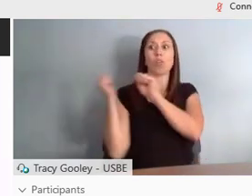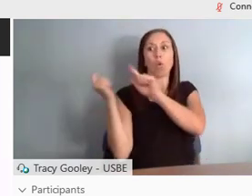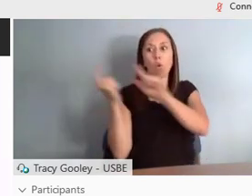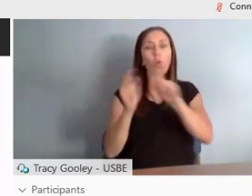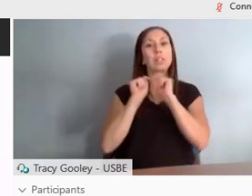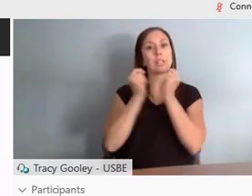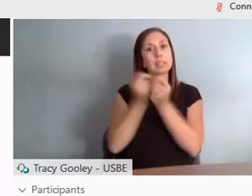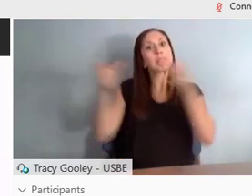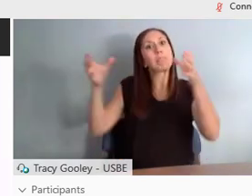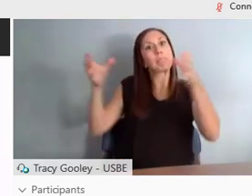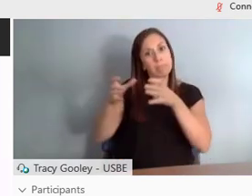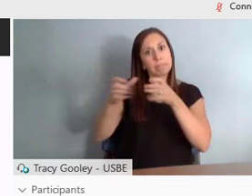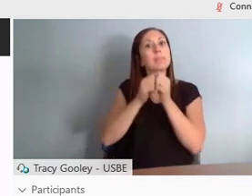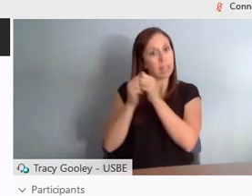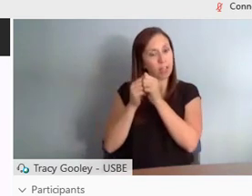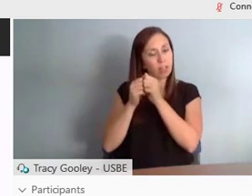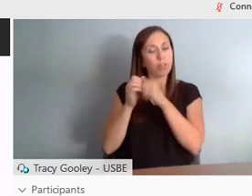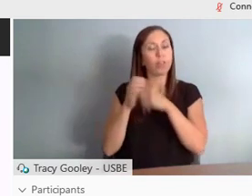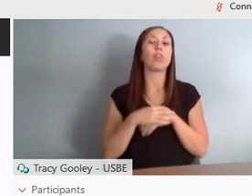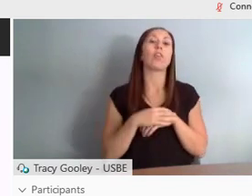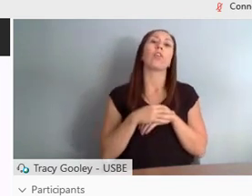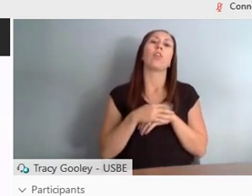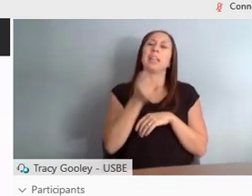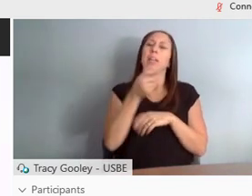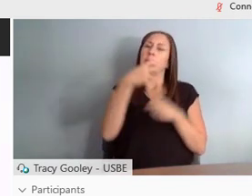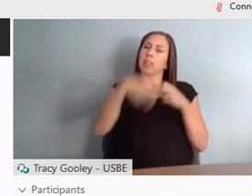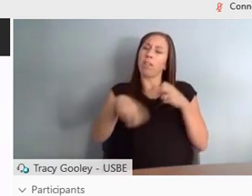the tricky thing that comes into place with our